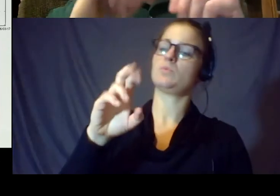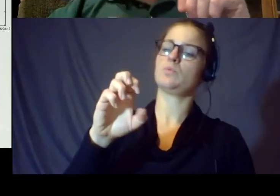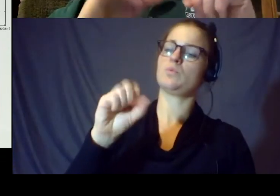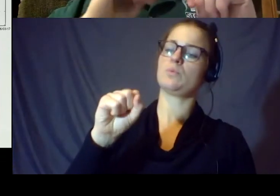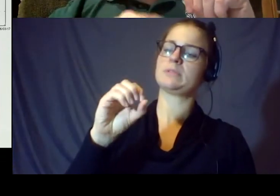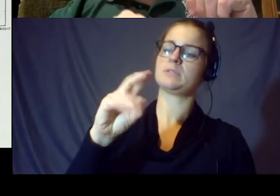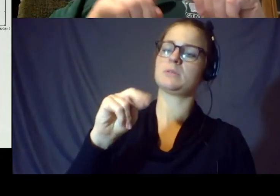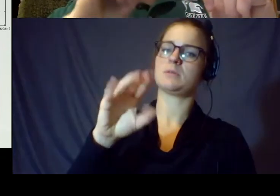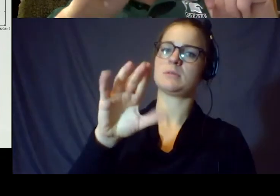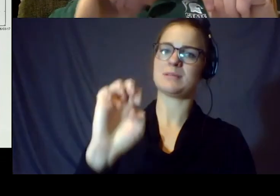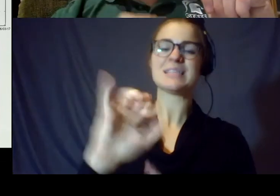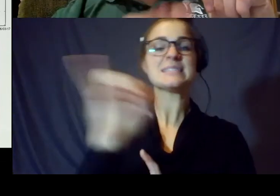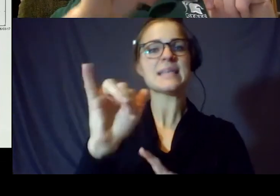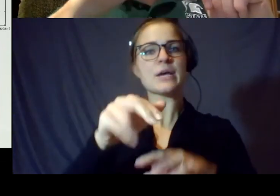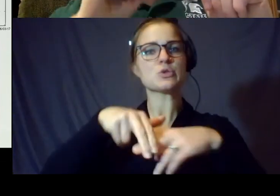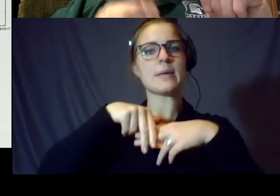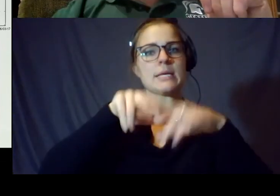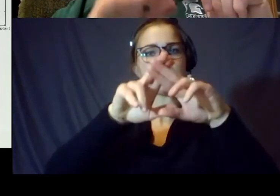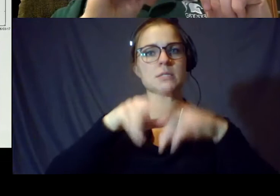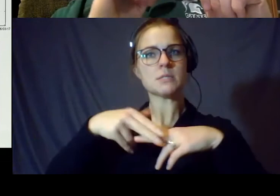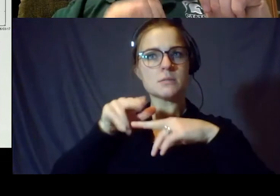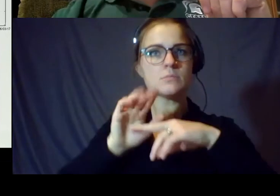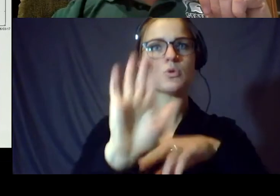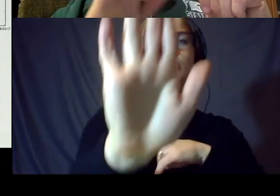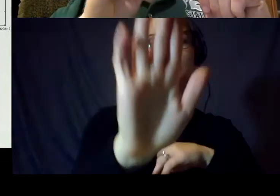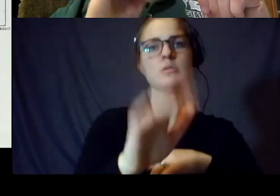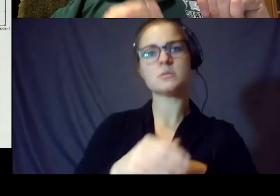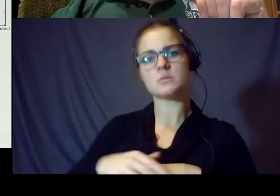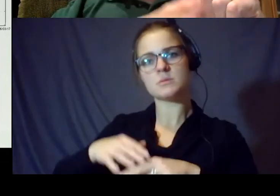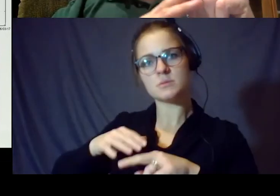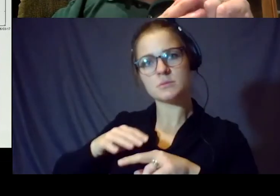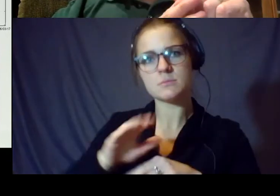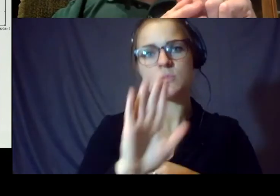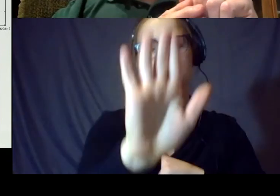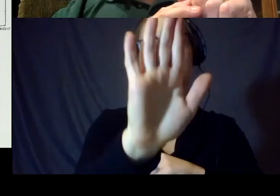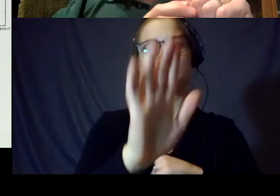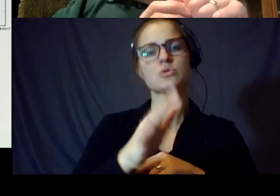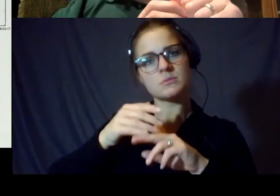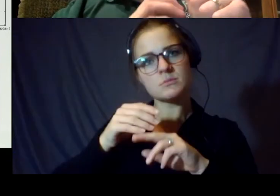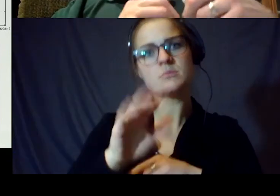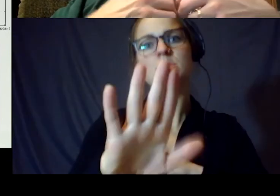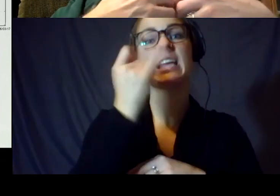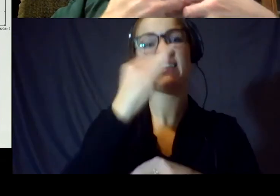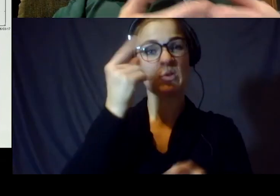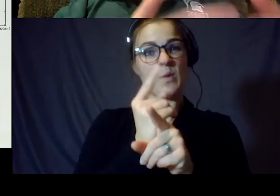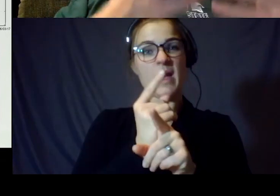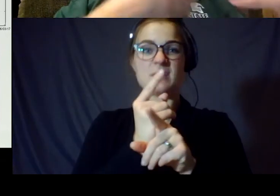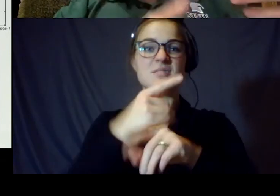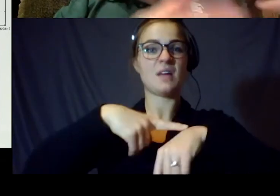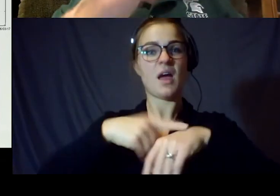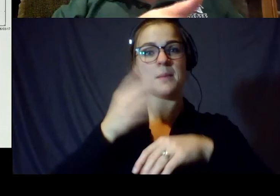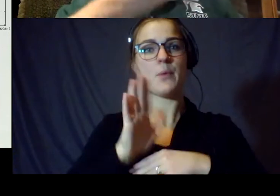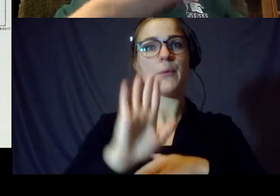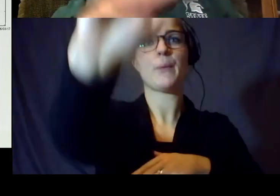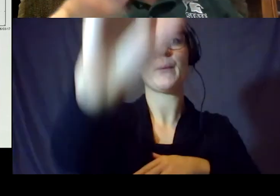like pushing somebody on a swing. If you just keep pushing at a certain interval, if you're pushing at the right interval, the